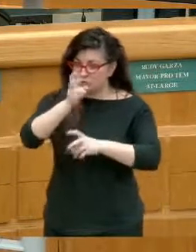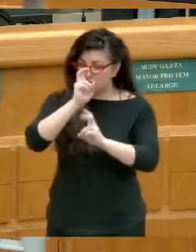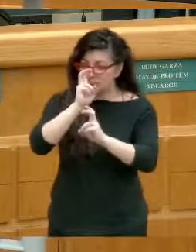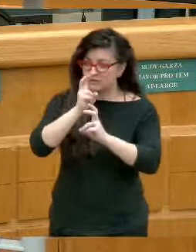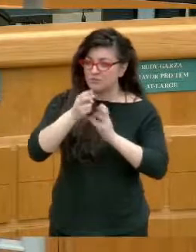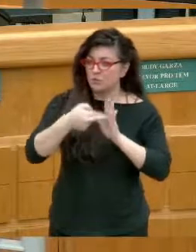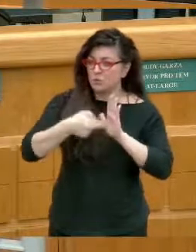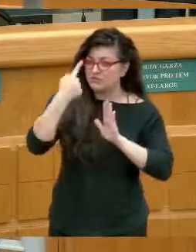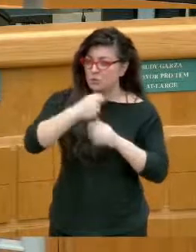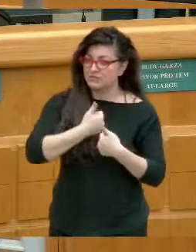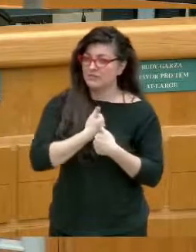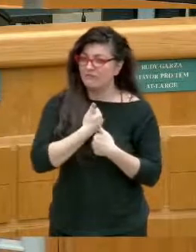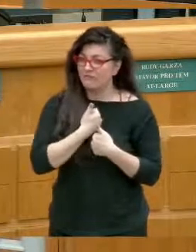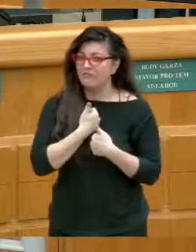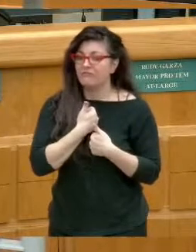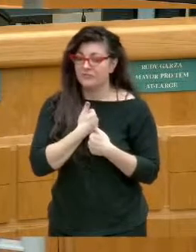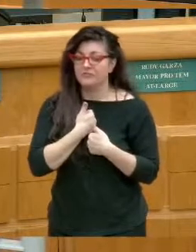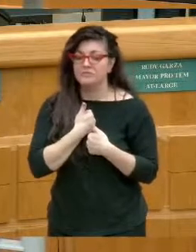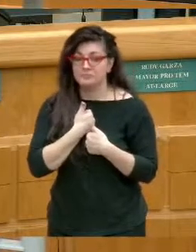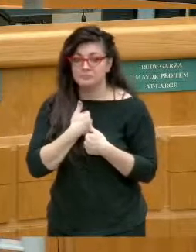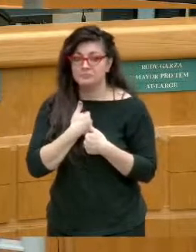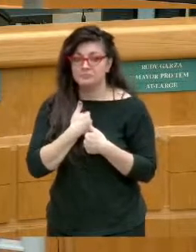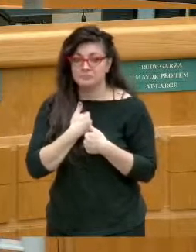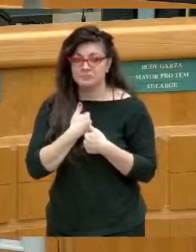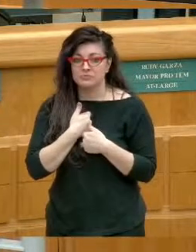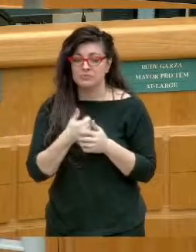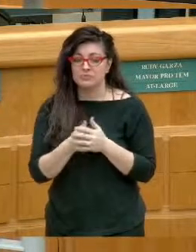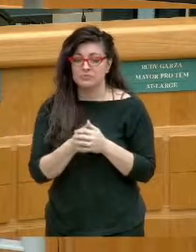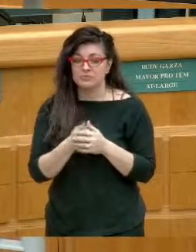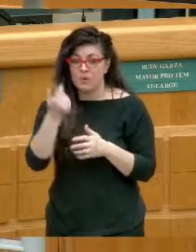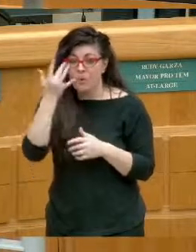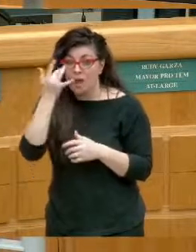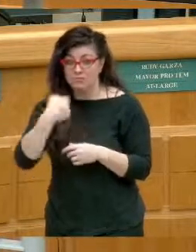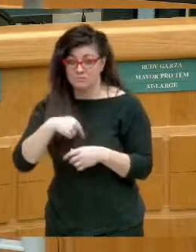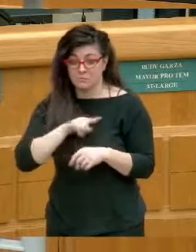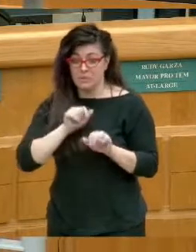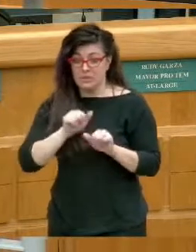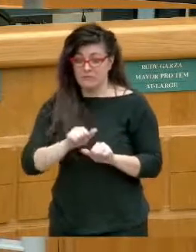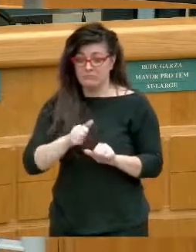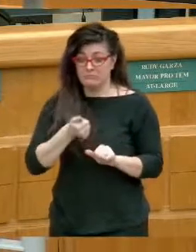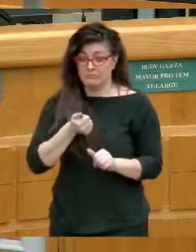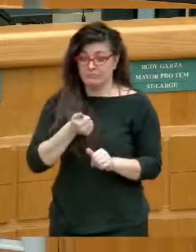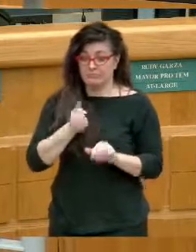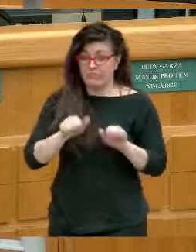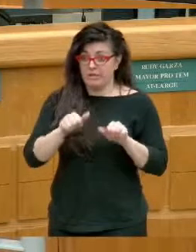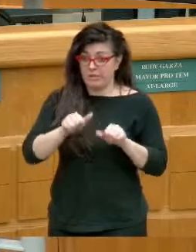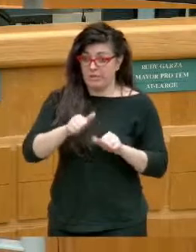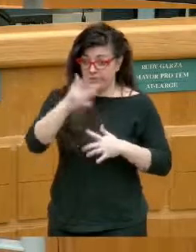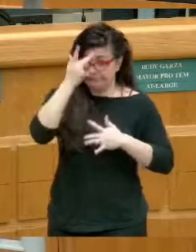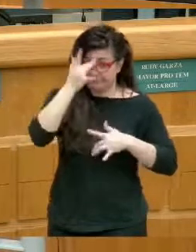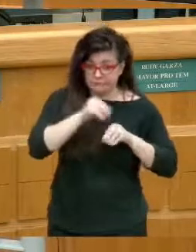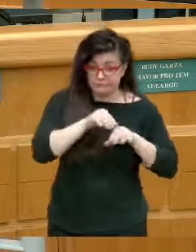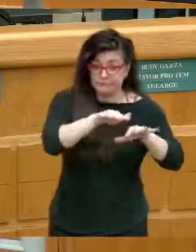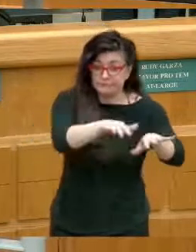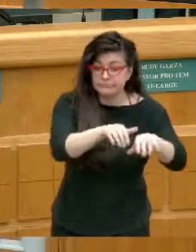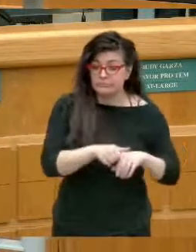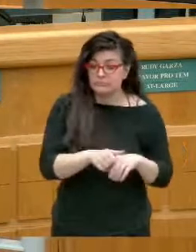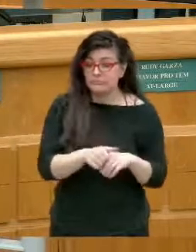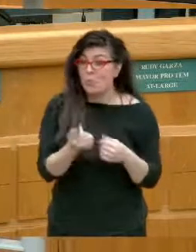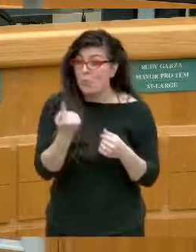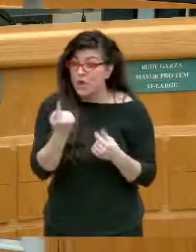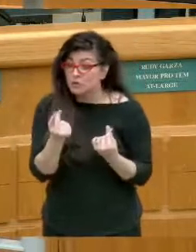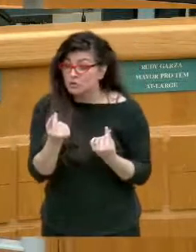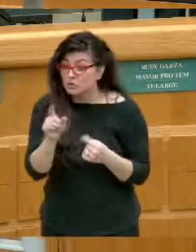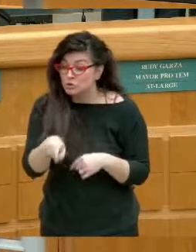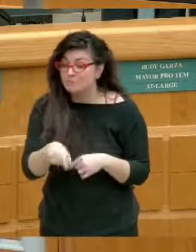also have our role to play as people that could transmit COVID-19. And one of them is that we should really wear masks in